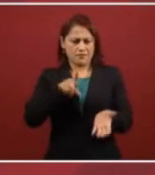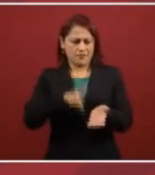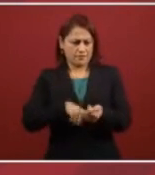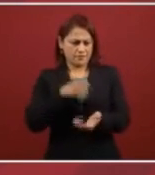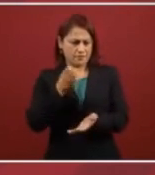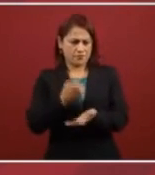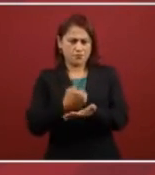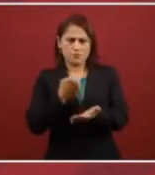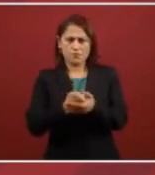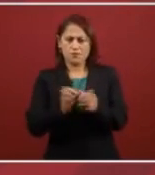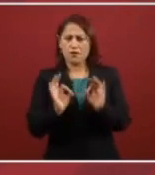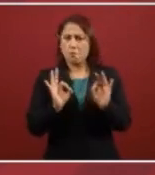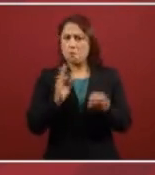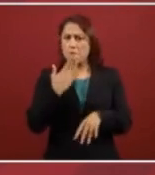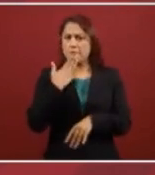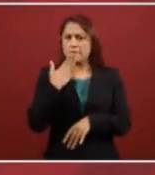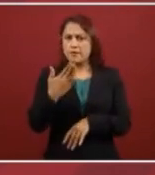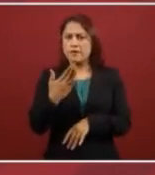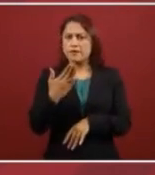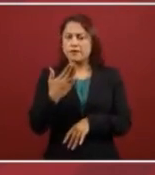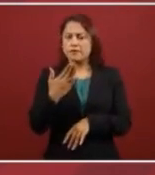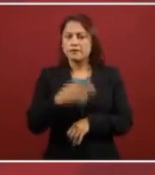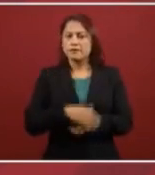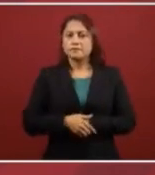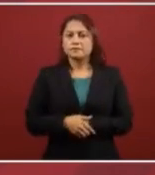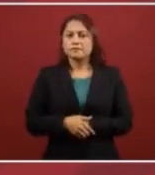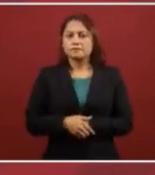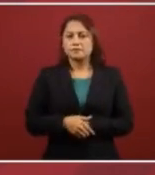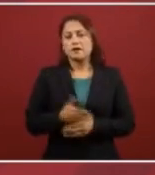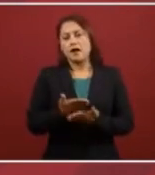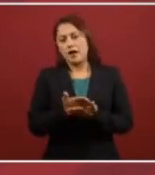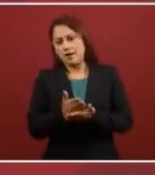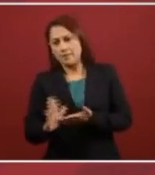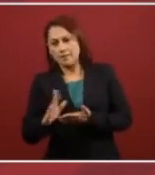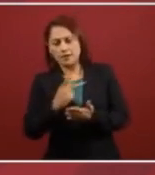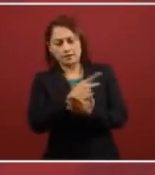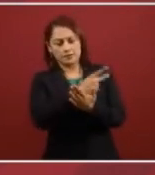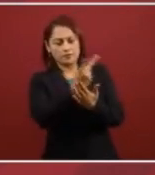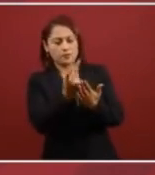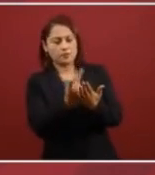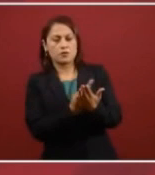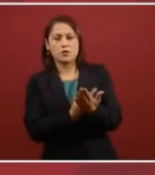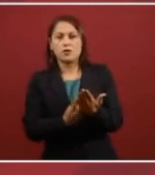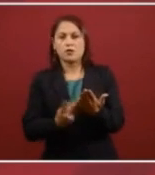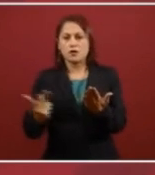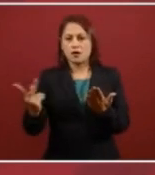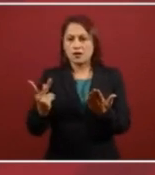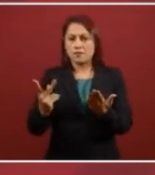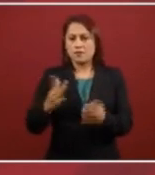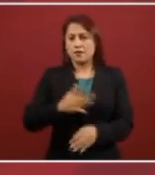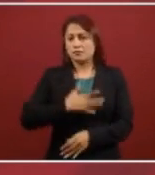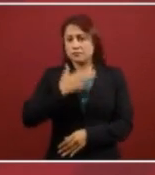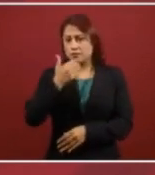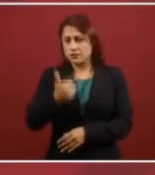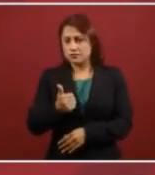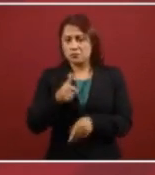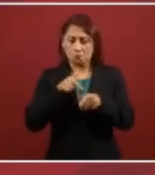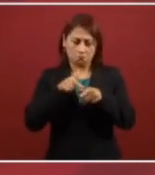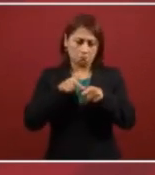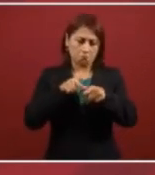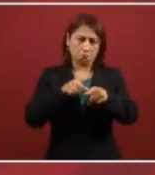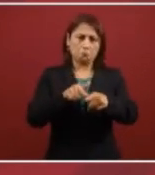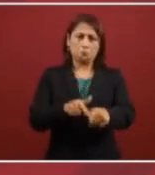Y, and continúan los programas the de bienestar. Programs for well-being continue. Entonces,